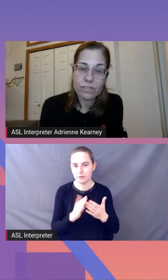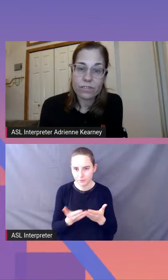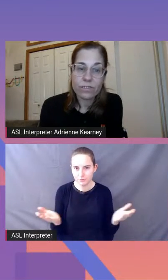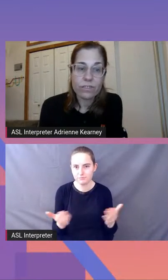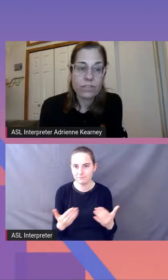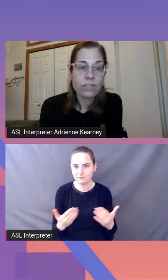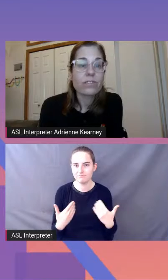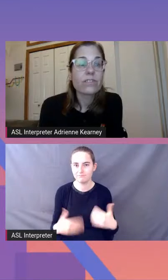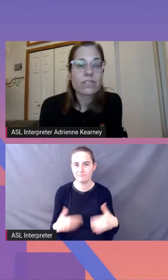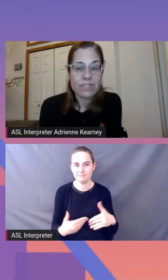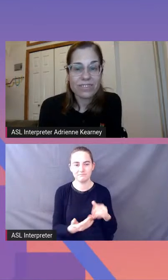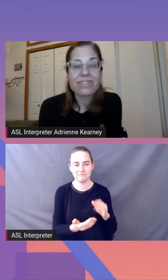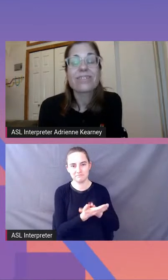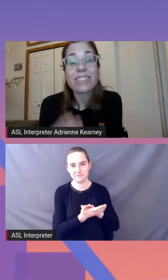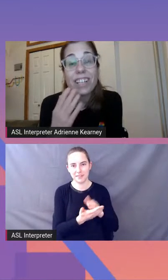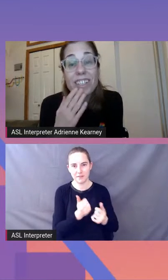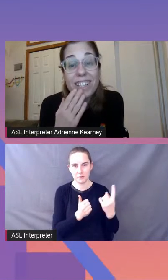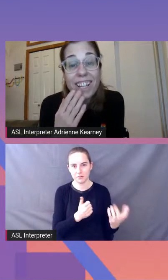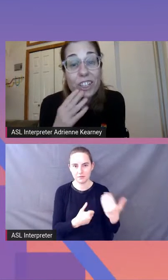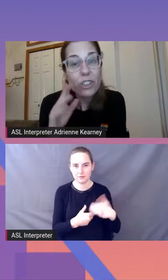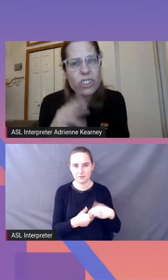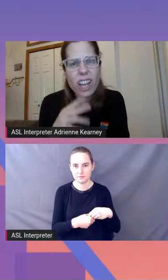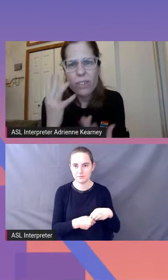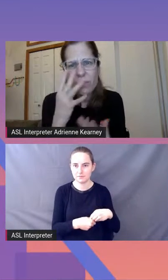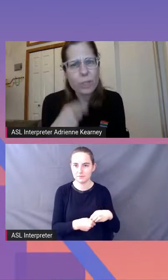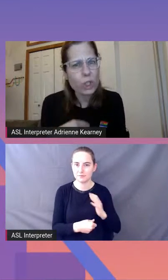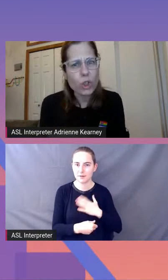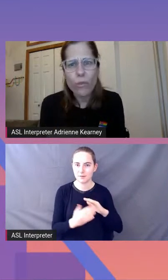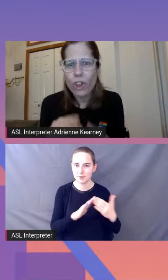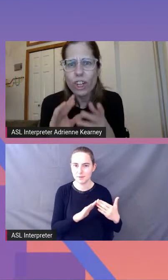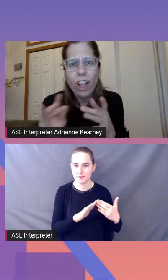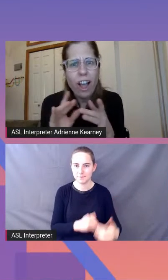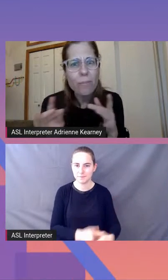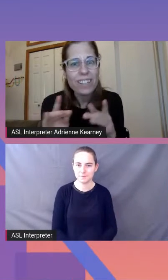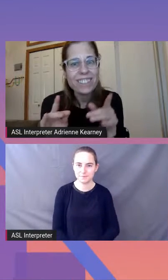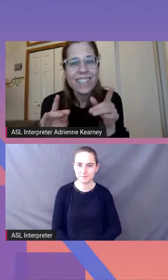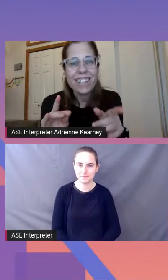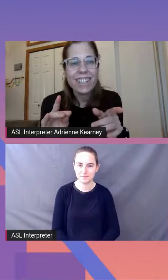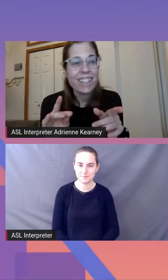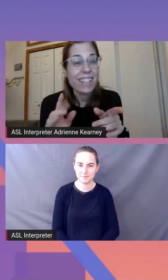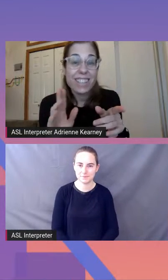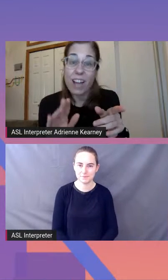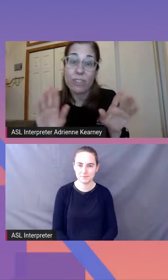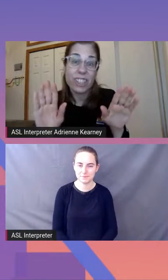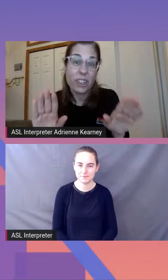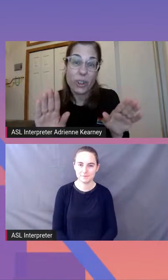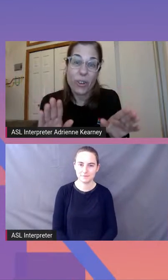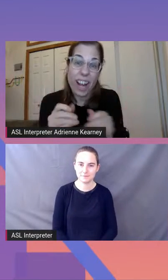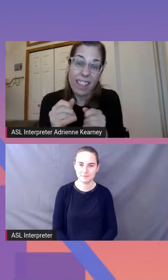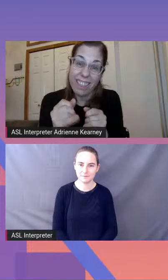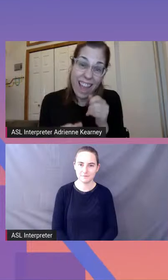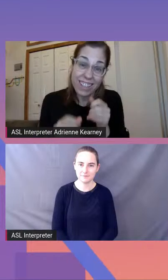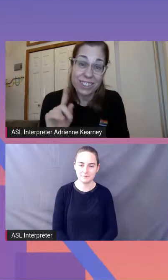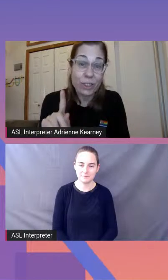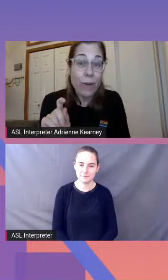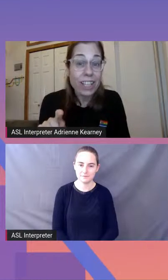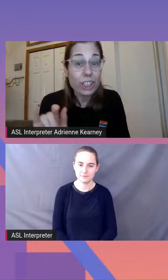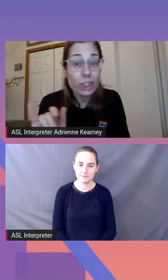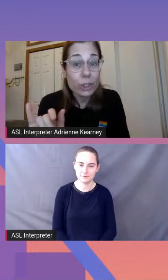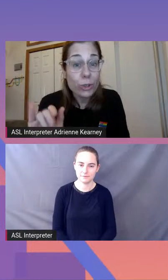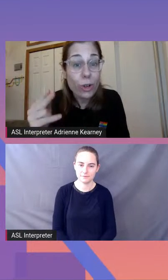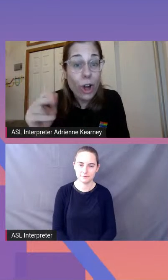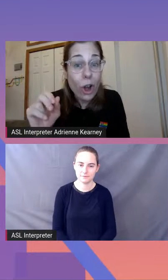Thank you, Versa. That was beautiful. I love, like, I think this is a great, like, also last question too. Hope, you want to tackle it